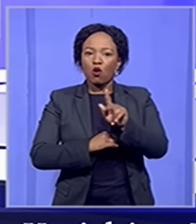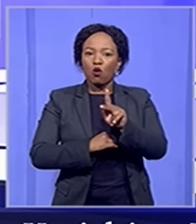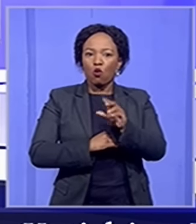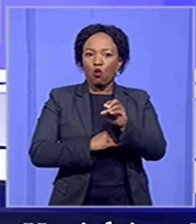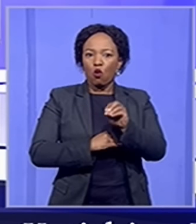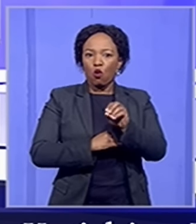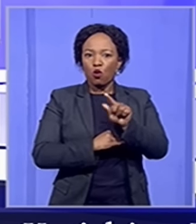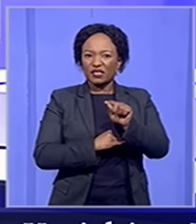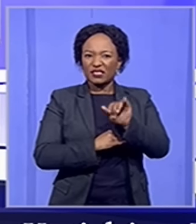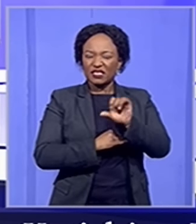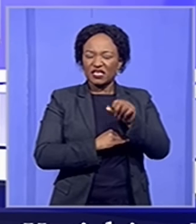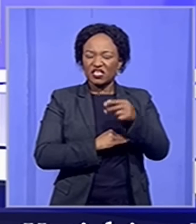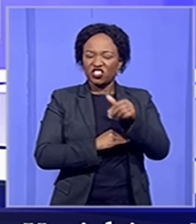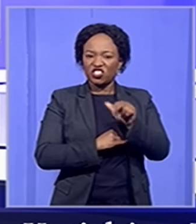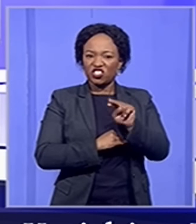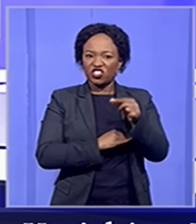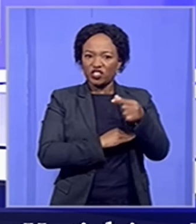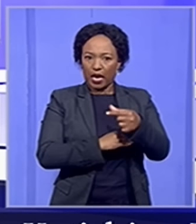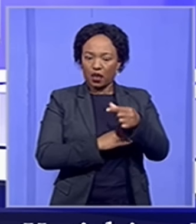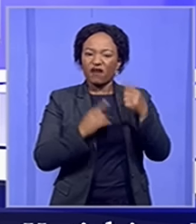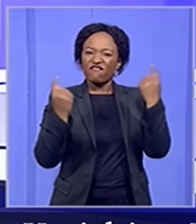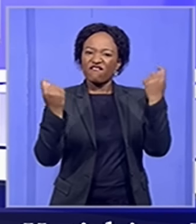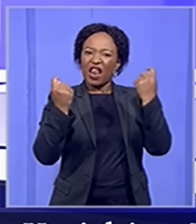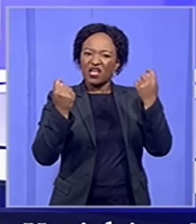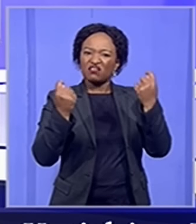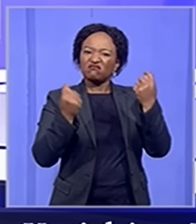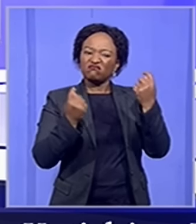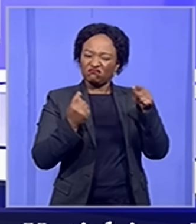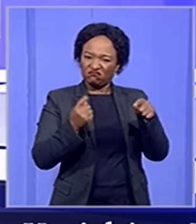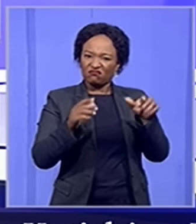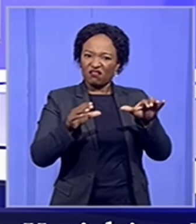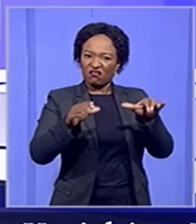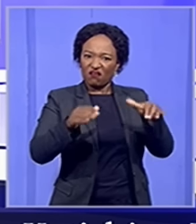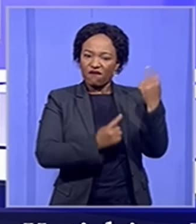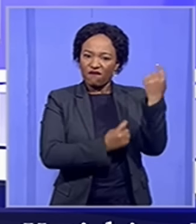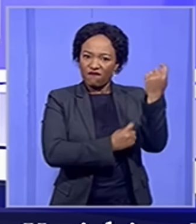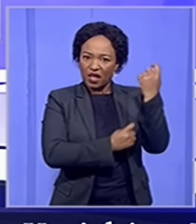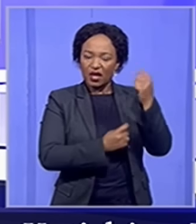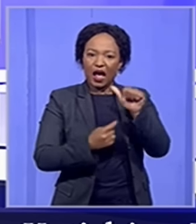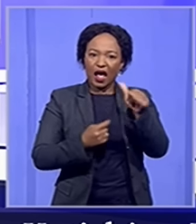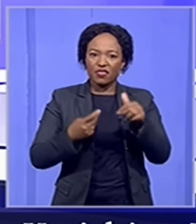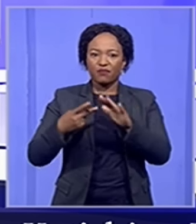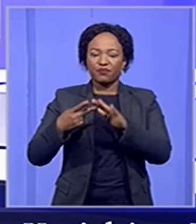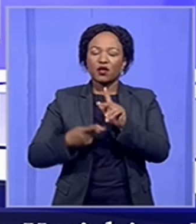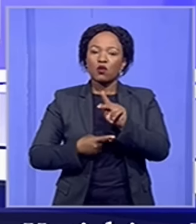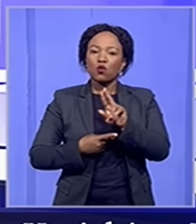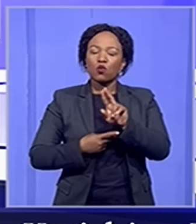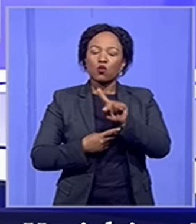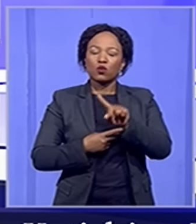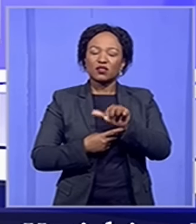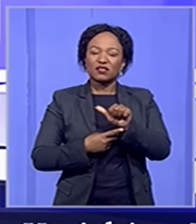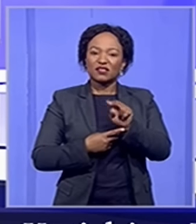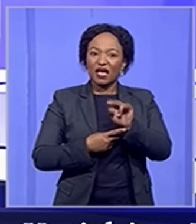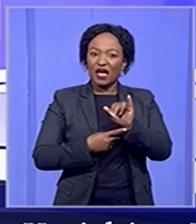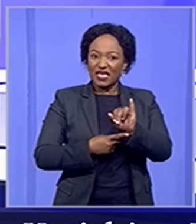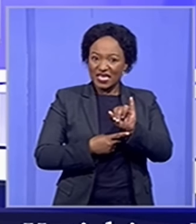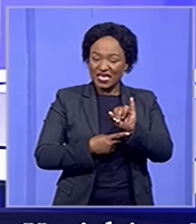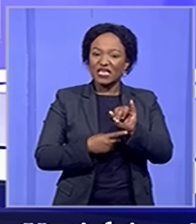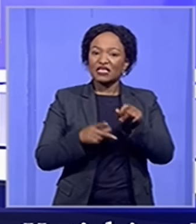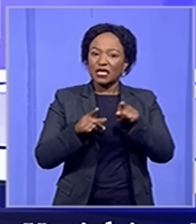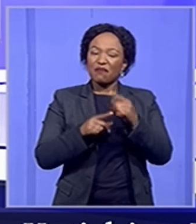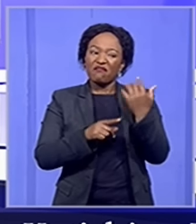tsenela poloko ya gagwe. O hlokofetšego tee le Kudzai Ndlovu morago ga go thuntšhwa le go bolawa dibekeng tše pedi tša